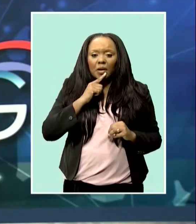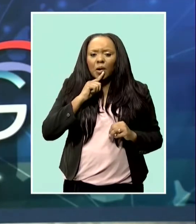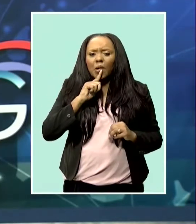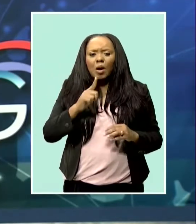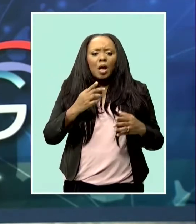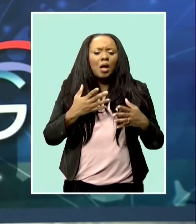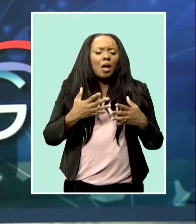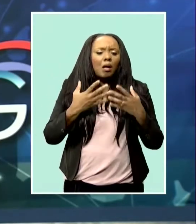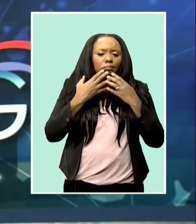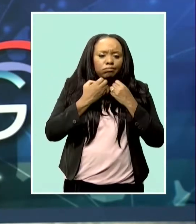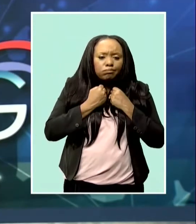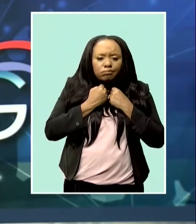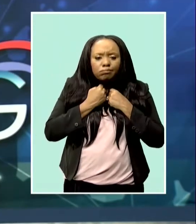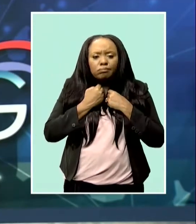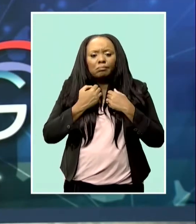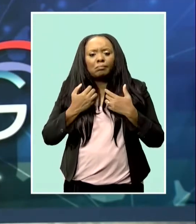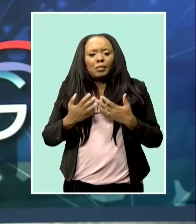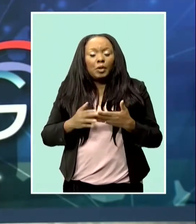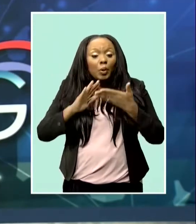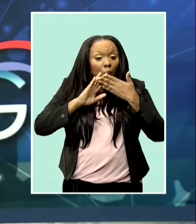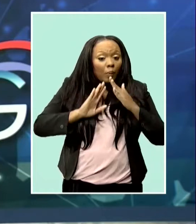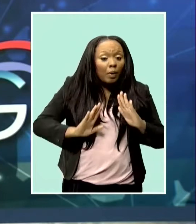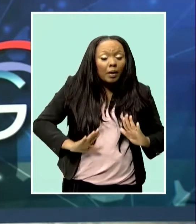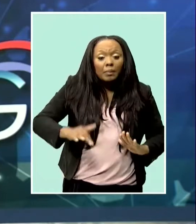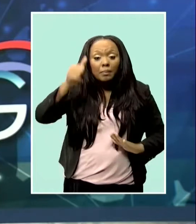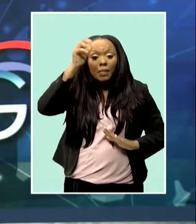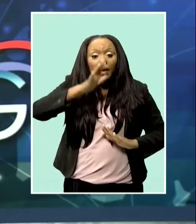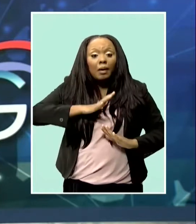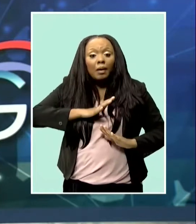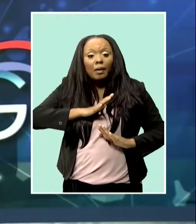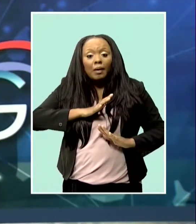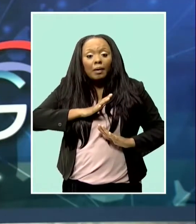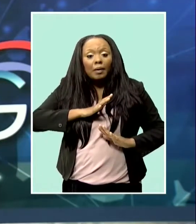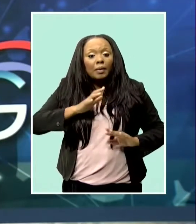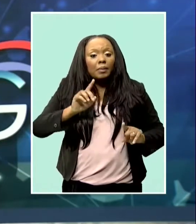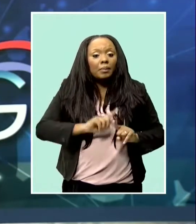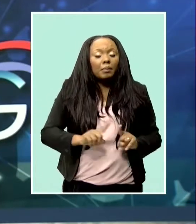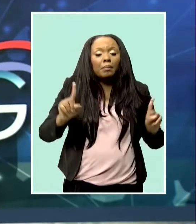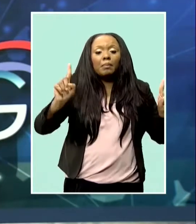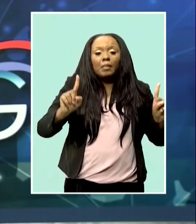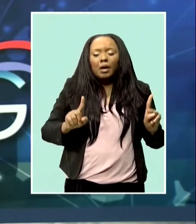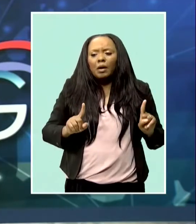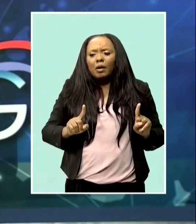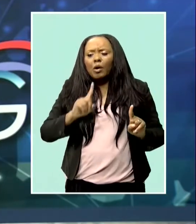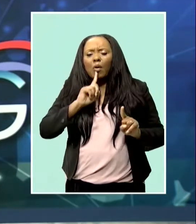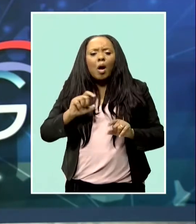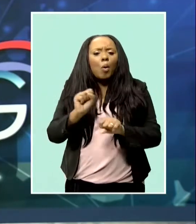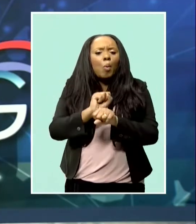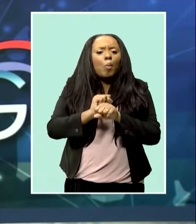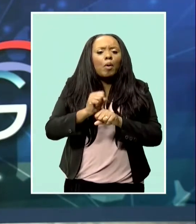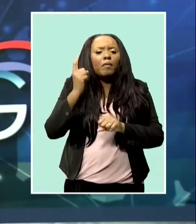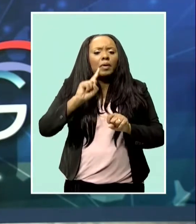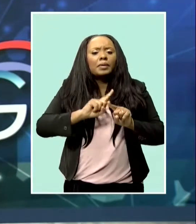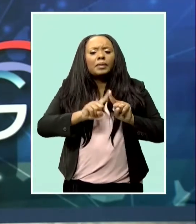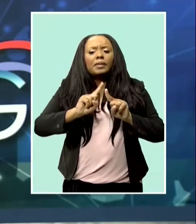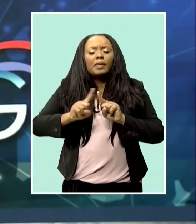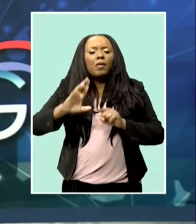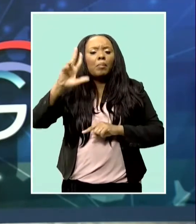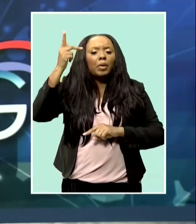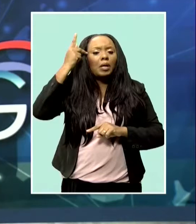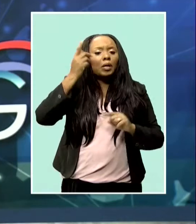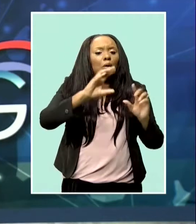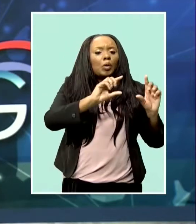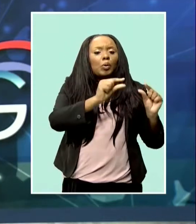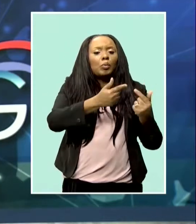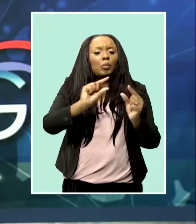a true treasure in our midst, quiet and unassuming, whose expertise had been valued by several administrations over